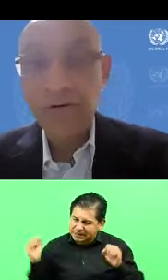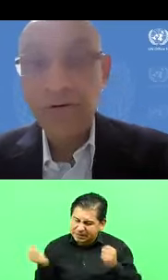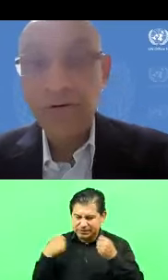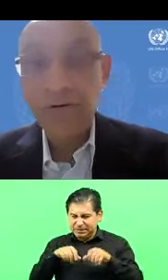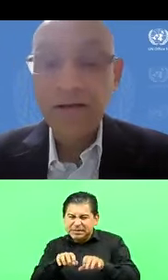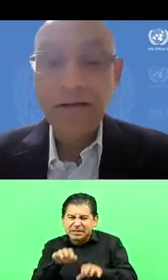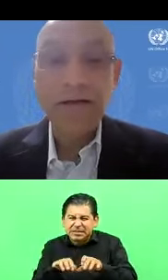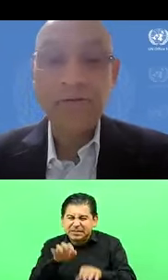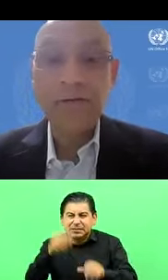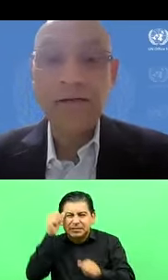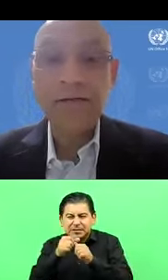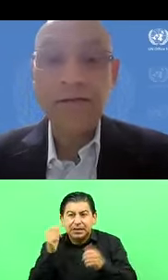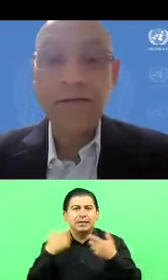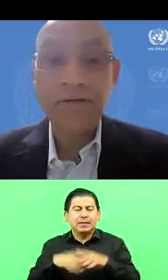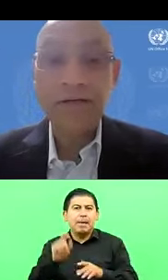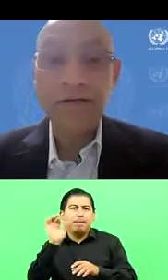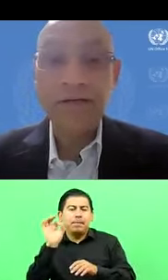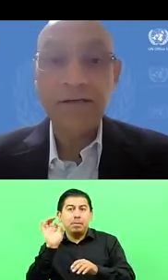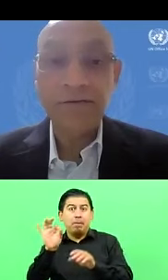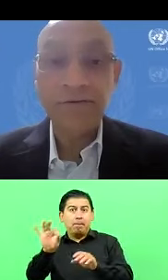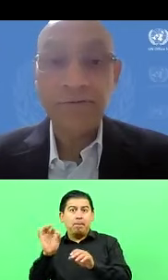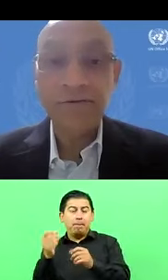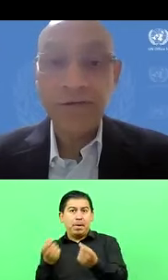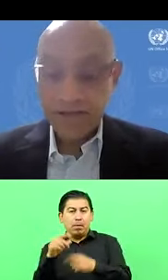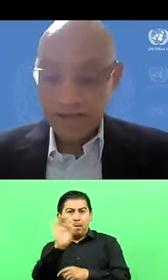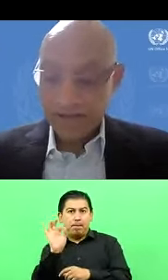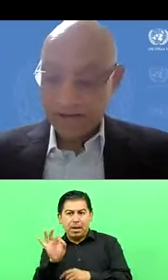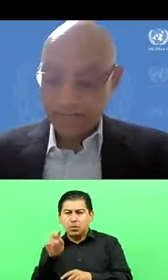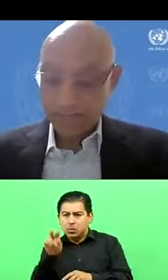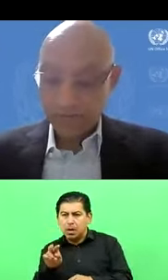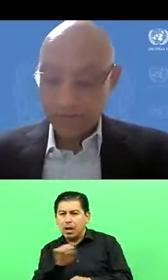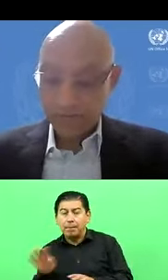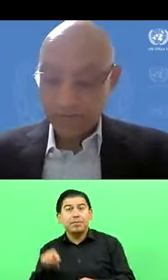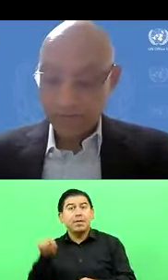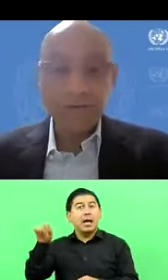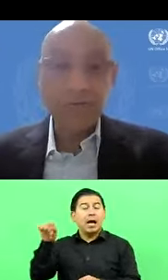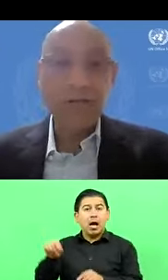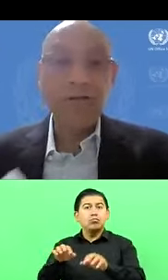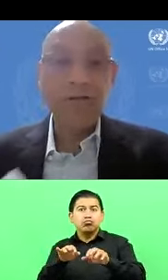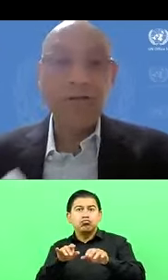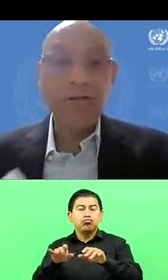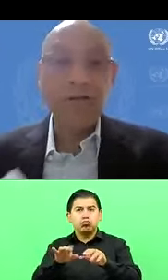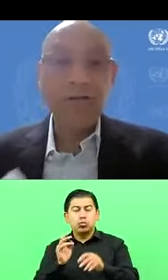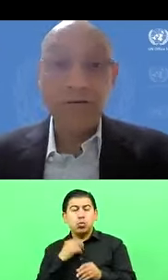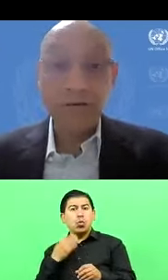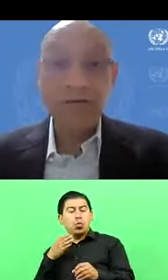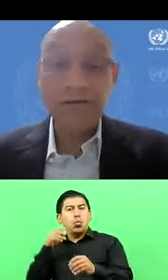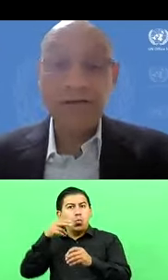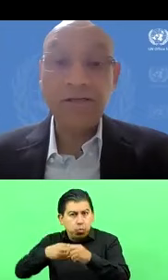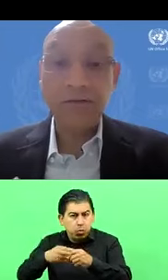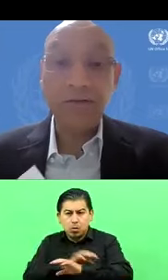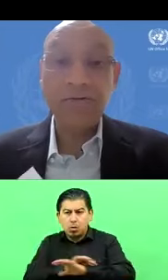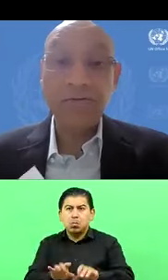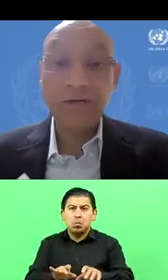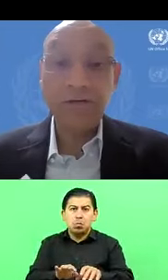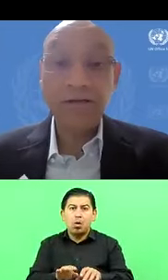three sessions so that the certificate is issued. So please make sure that you attend all three